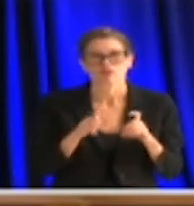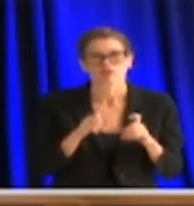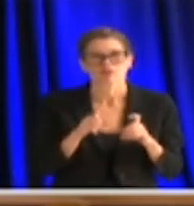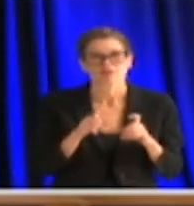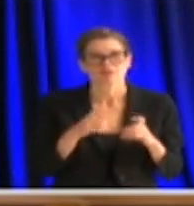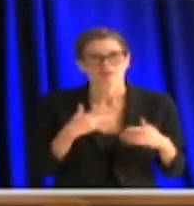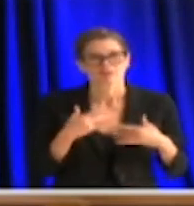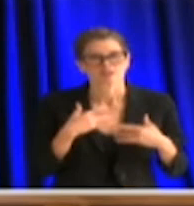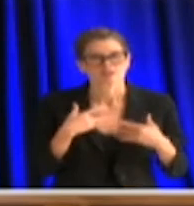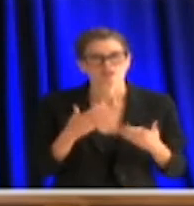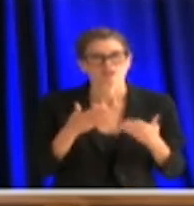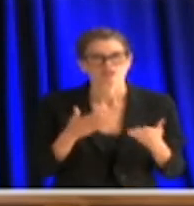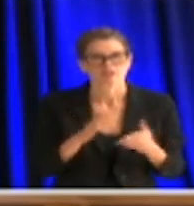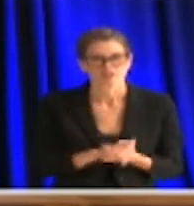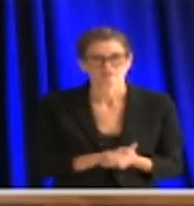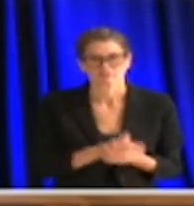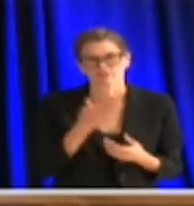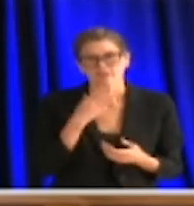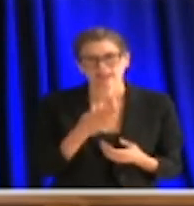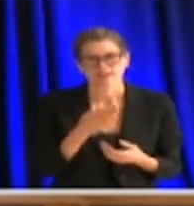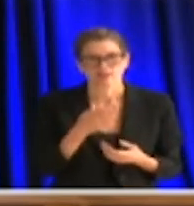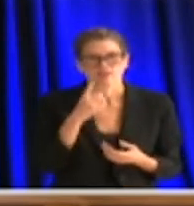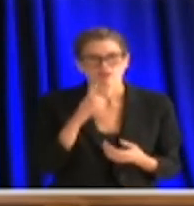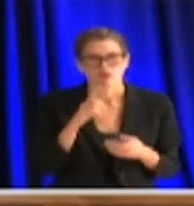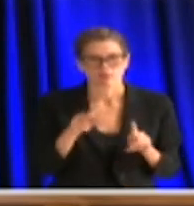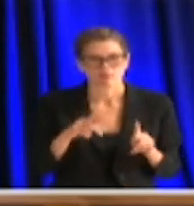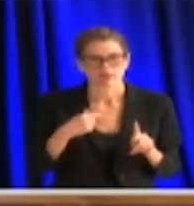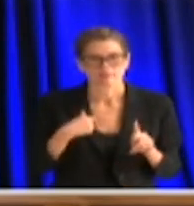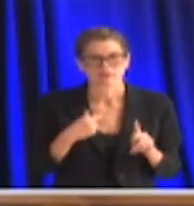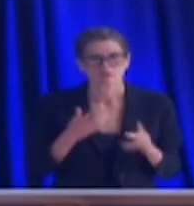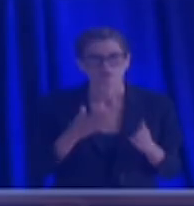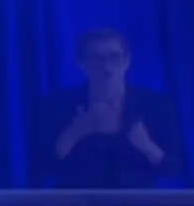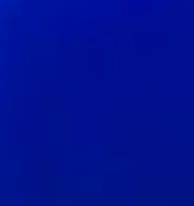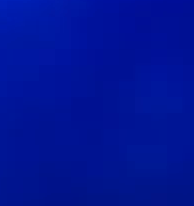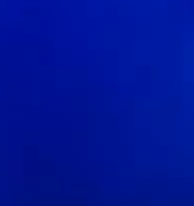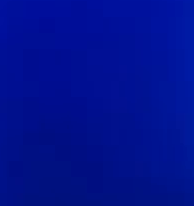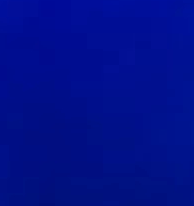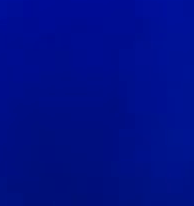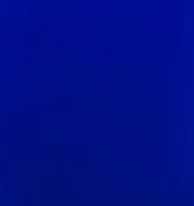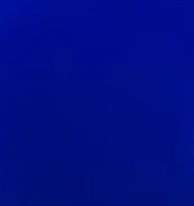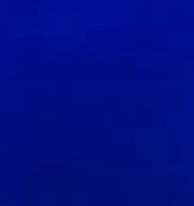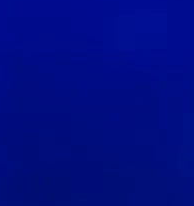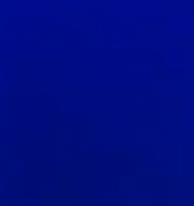Thank you for allowing me to serve as your District 5 Commissioner.